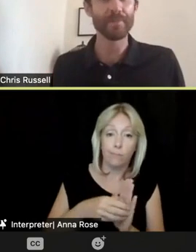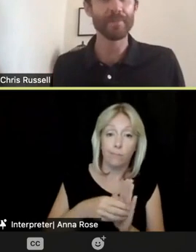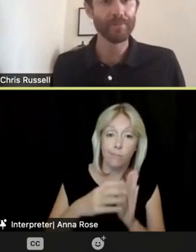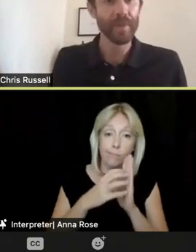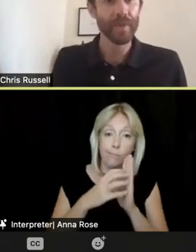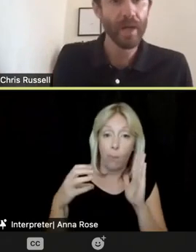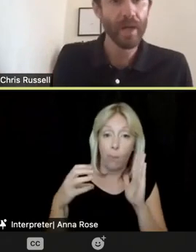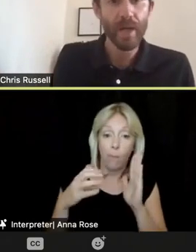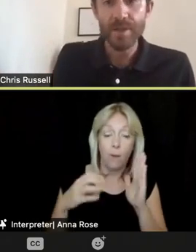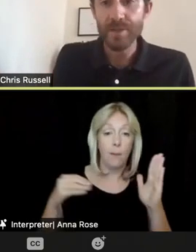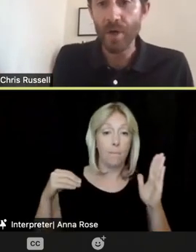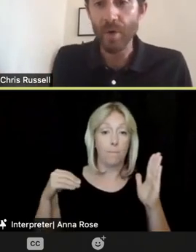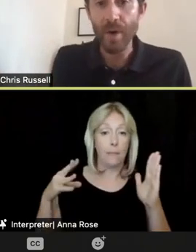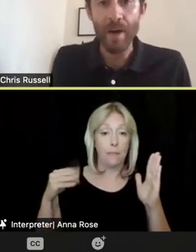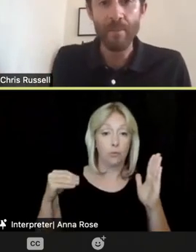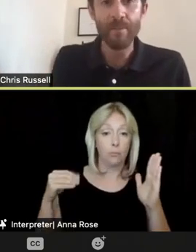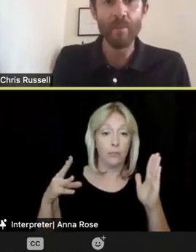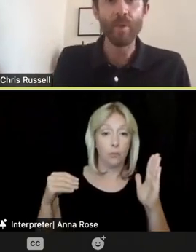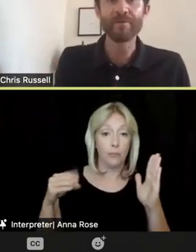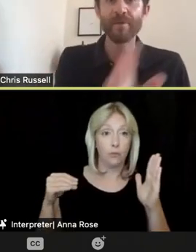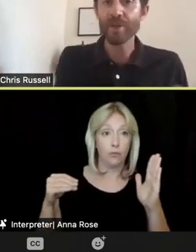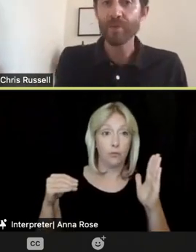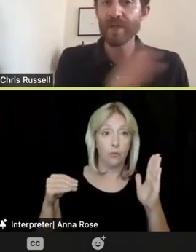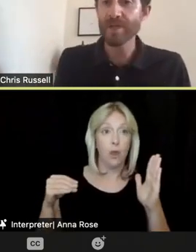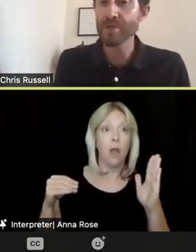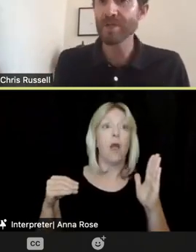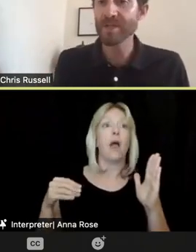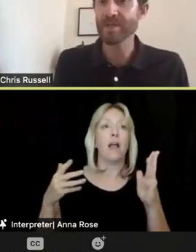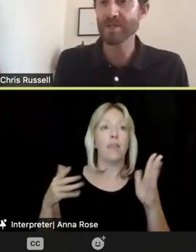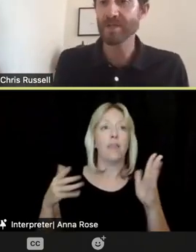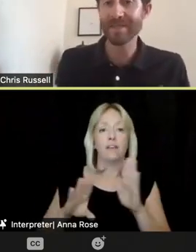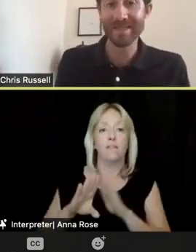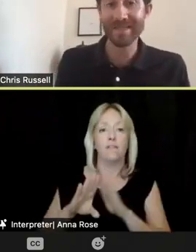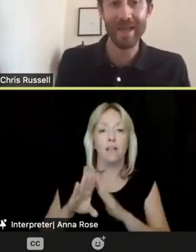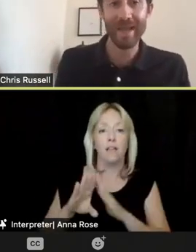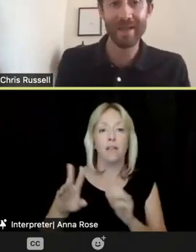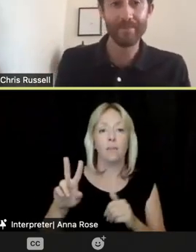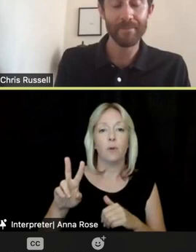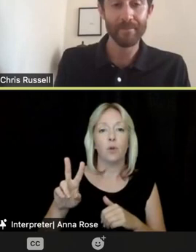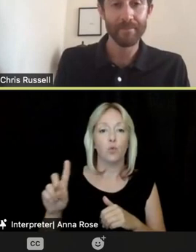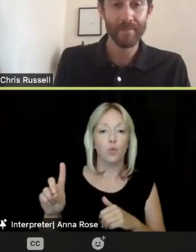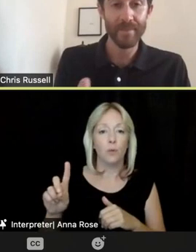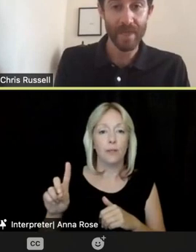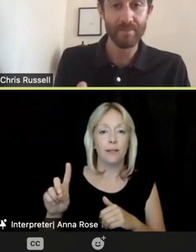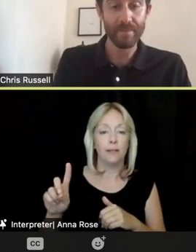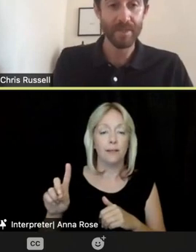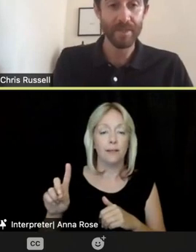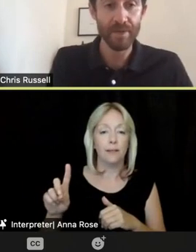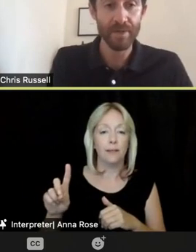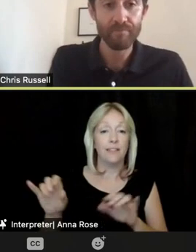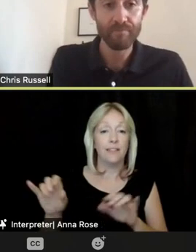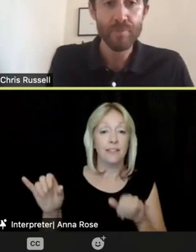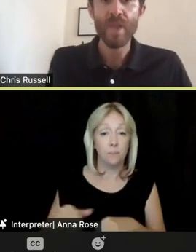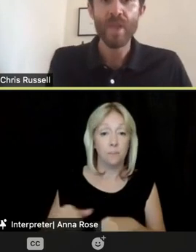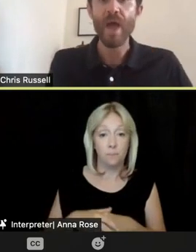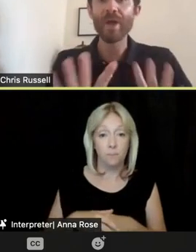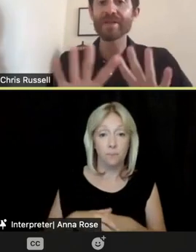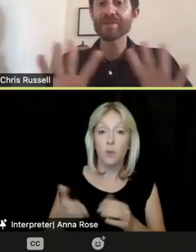2D system. Okay, so we went from a 3D to 2D system, but it's the same